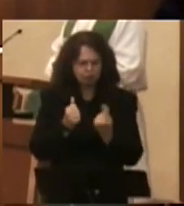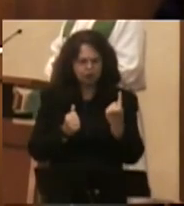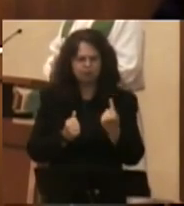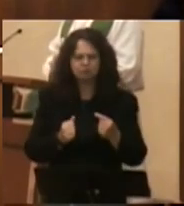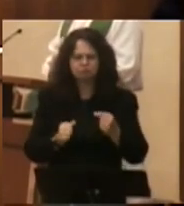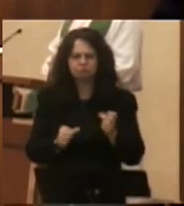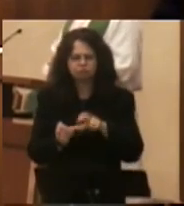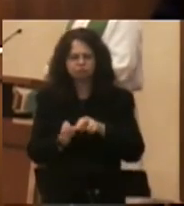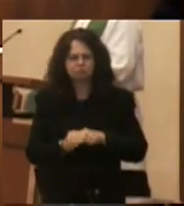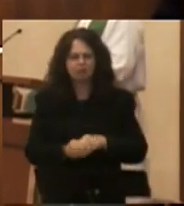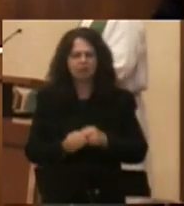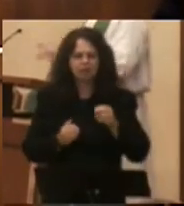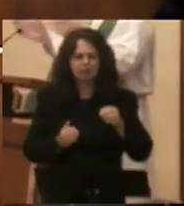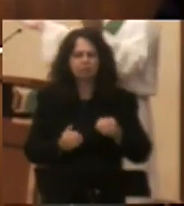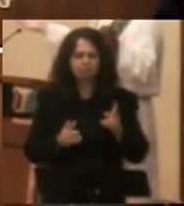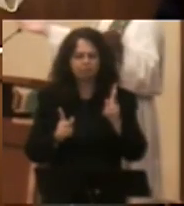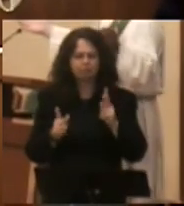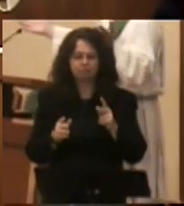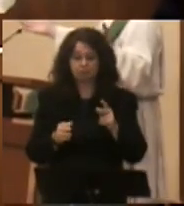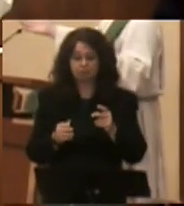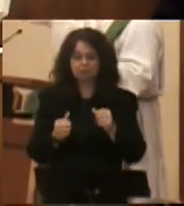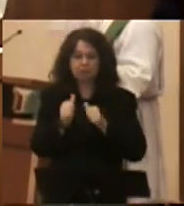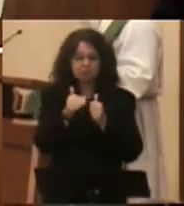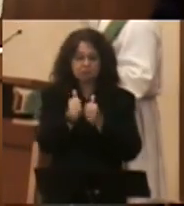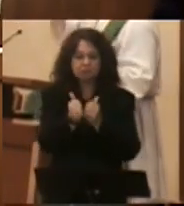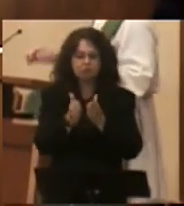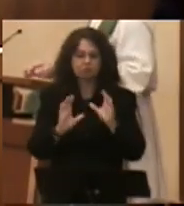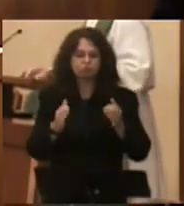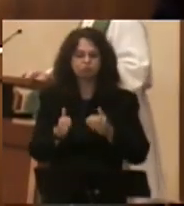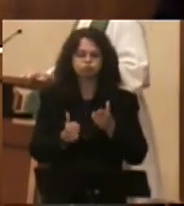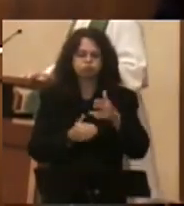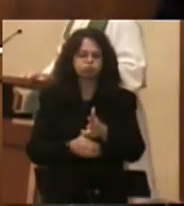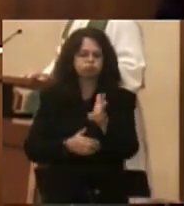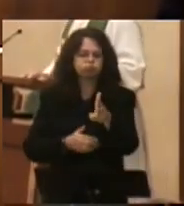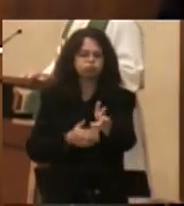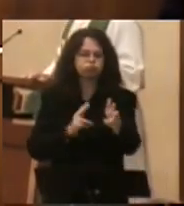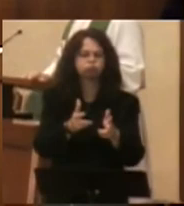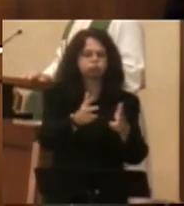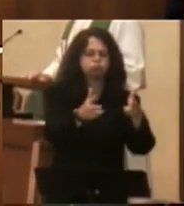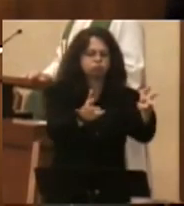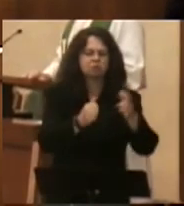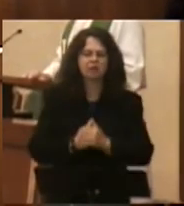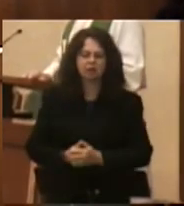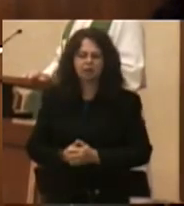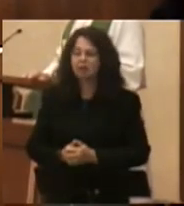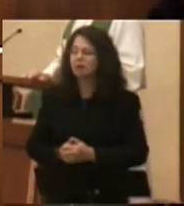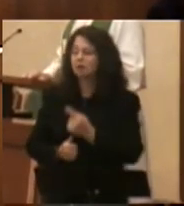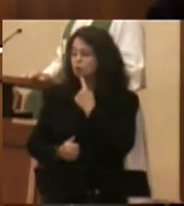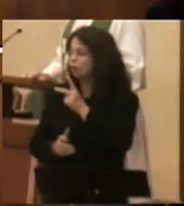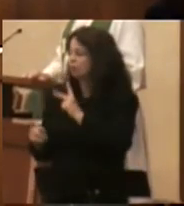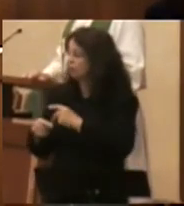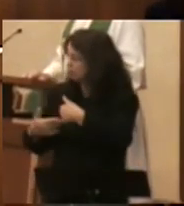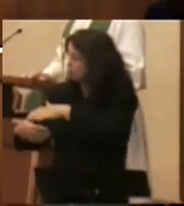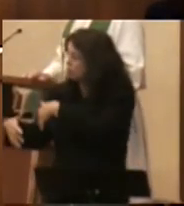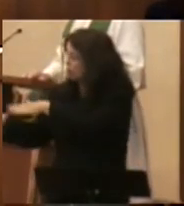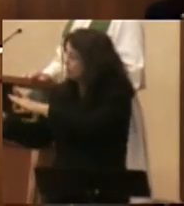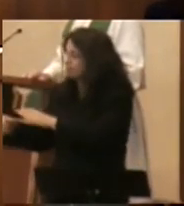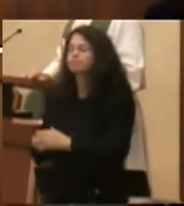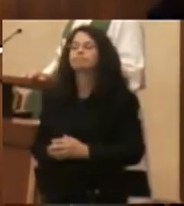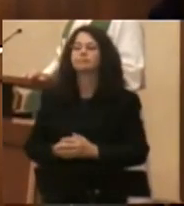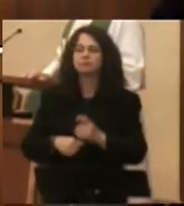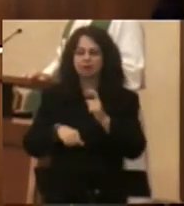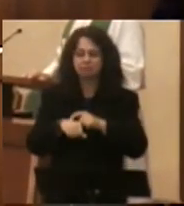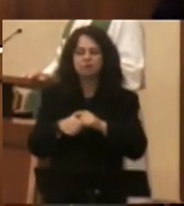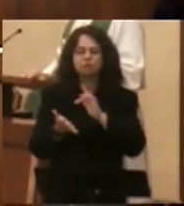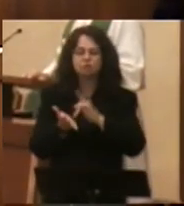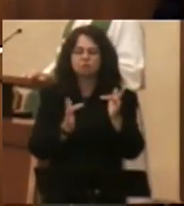he dismissed the crowds. And after he had dismissed the crowds, he went up the mountain by himself to pray. When it was evening,